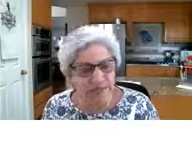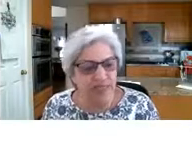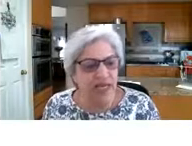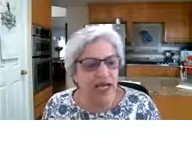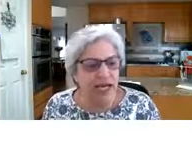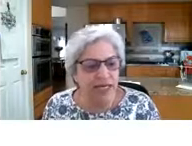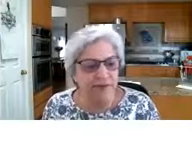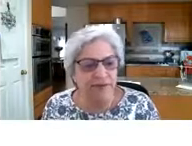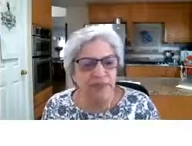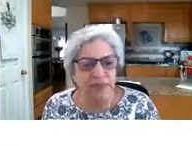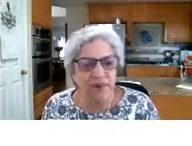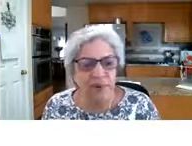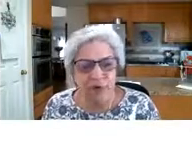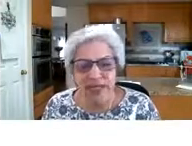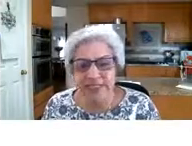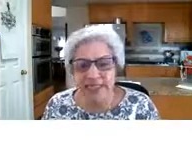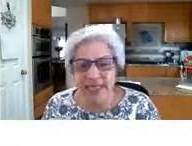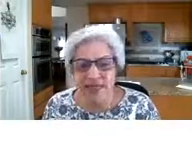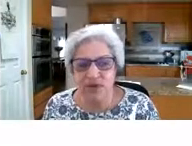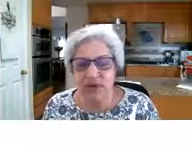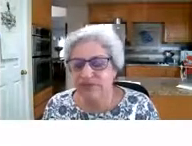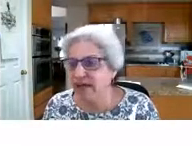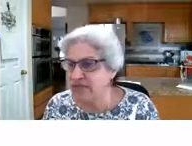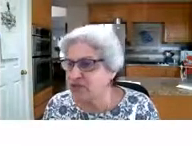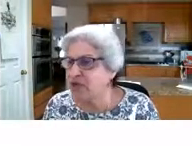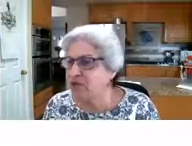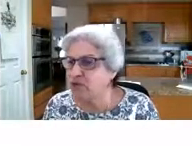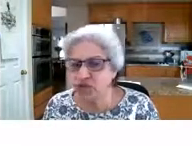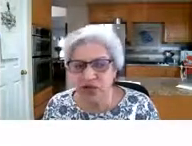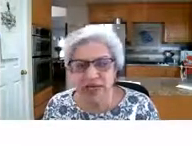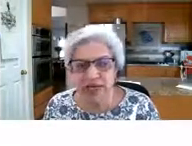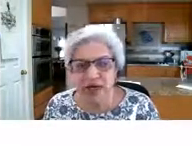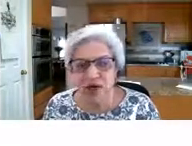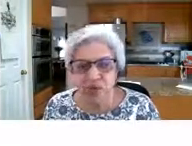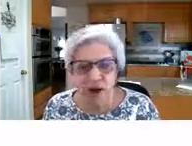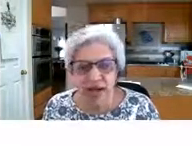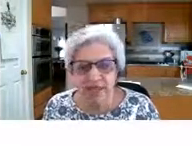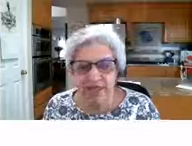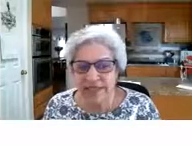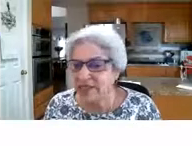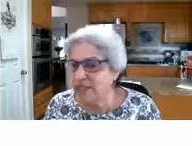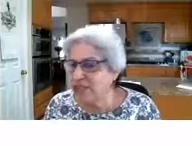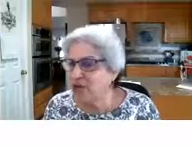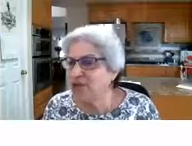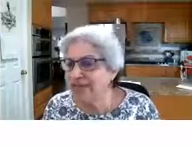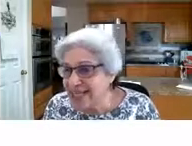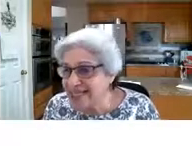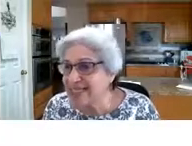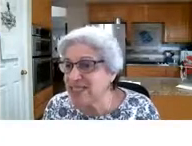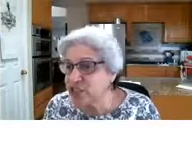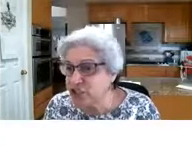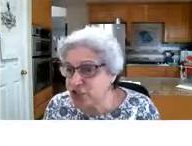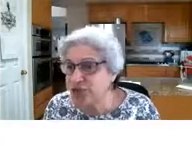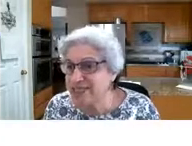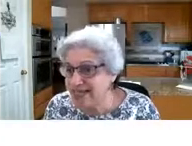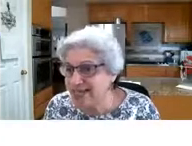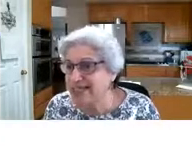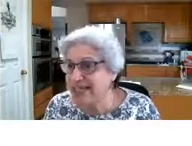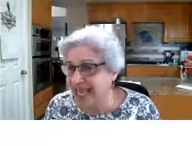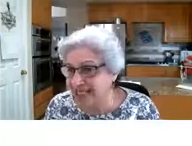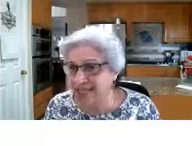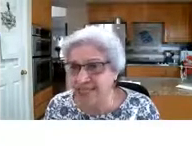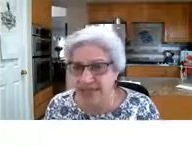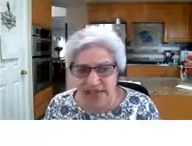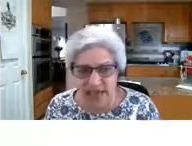it. But what we had seen with Pfizer and Moderna was, you know, less than